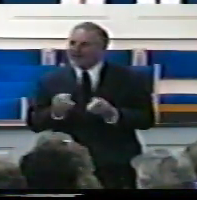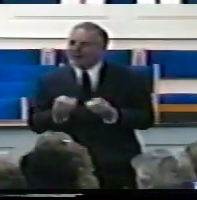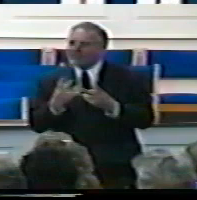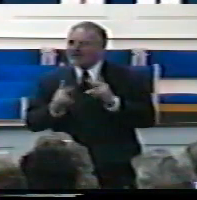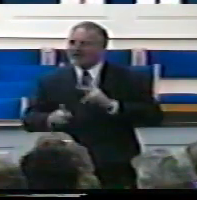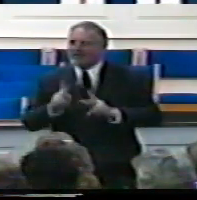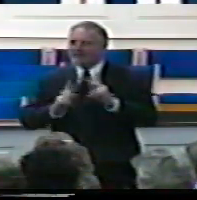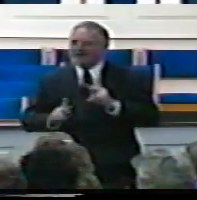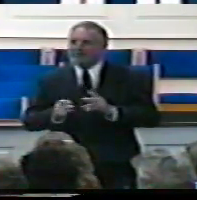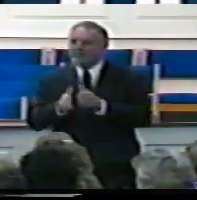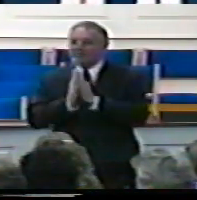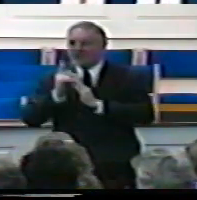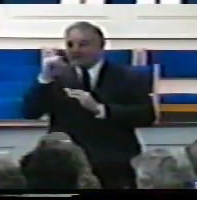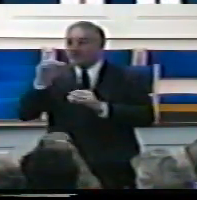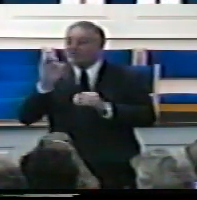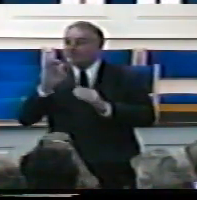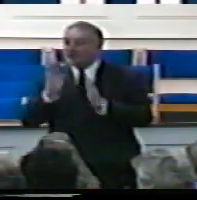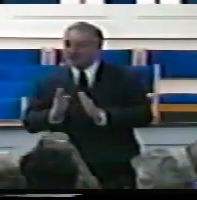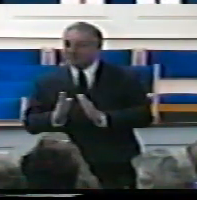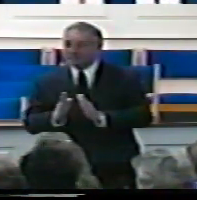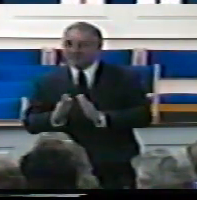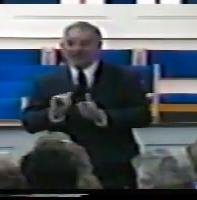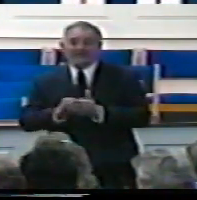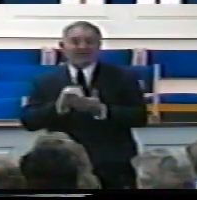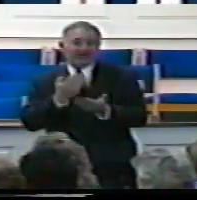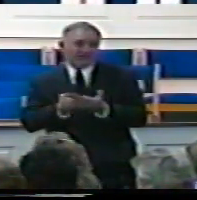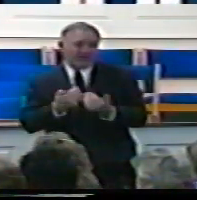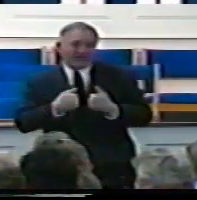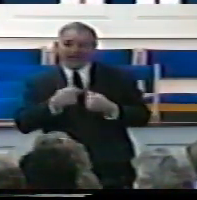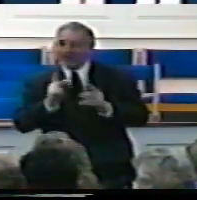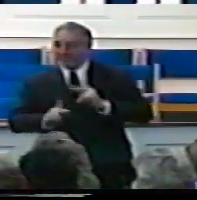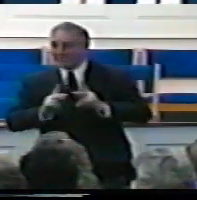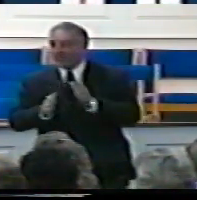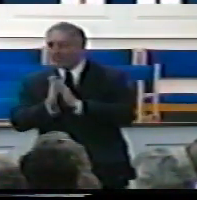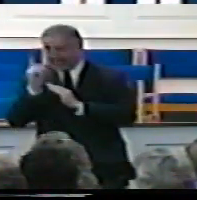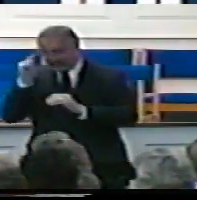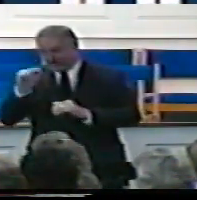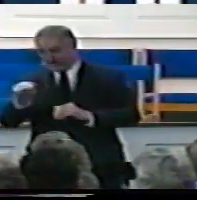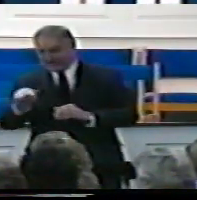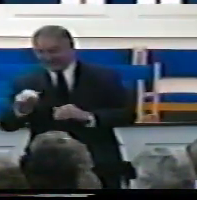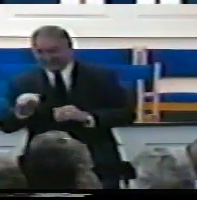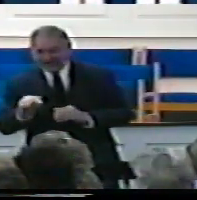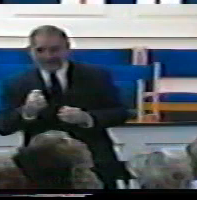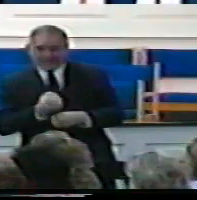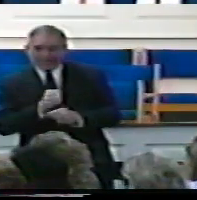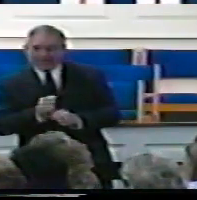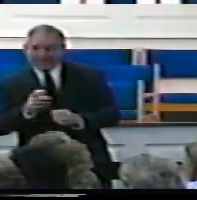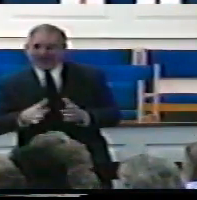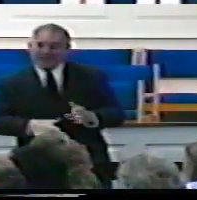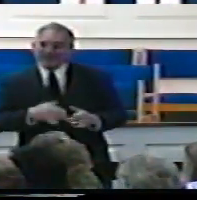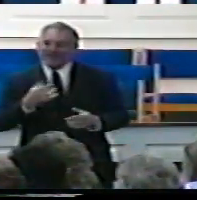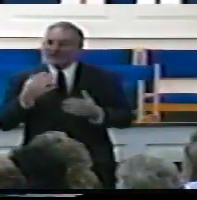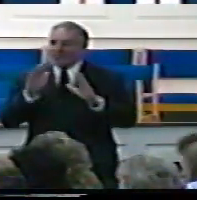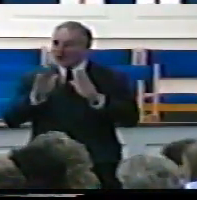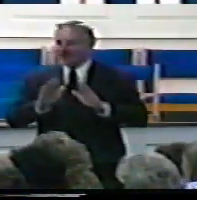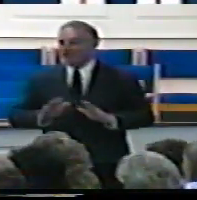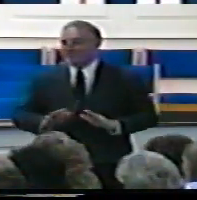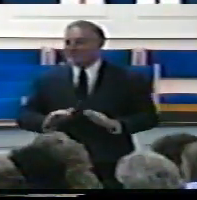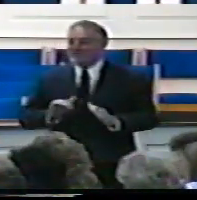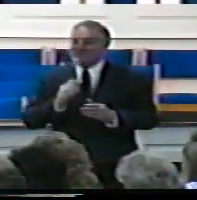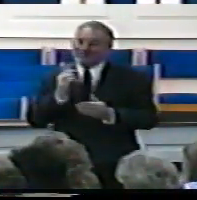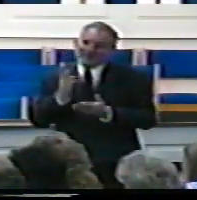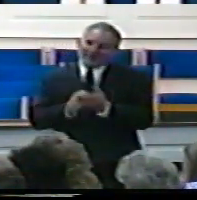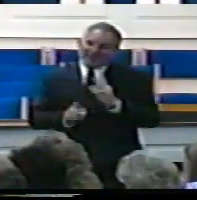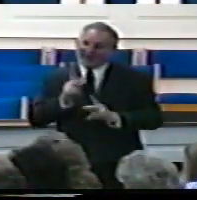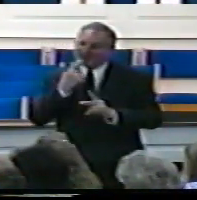they pray for their preacher. Isn't it good to have people praying for you? Doesn't it make you just feel wonderful that say, I'm